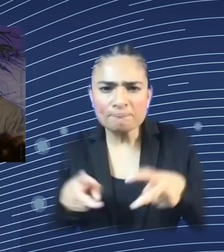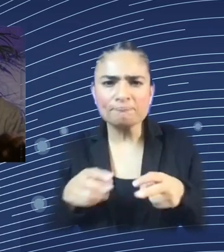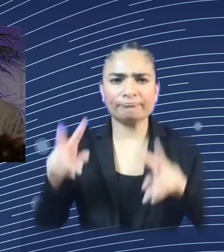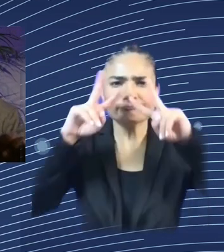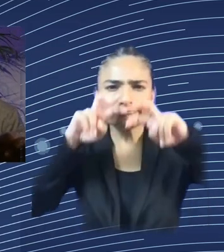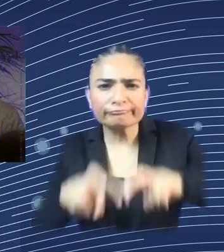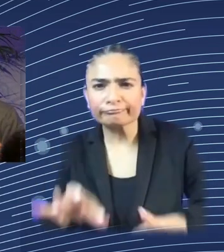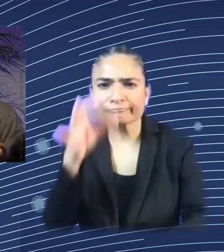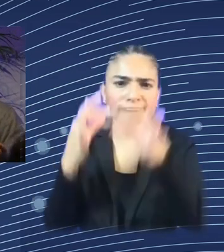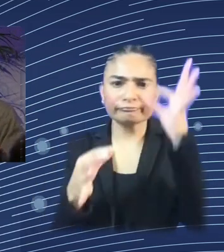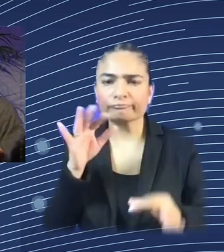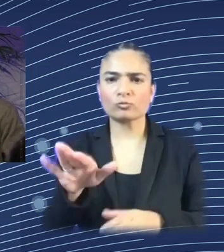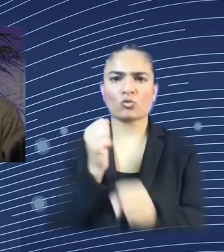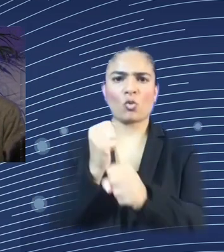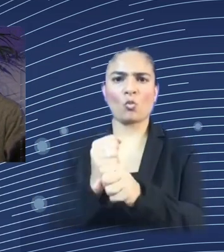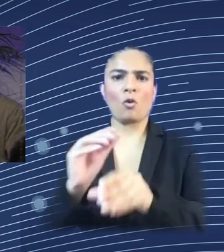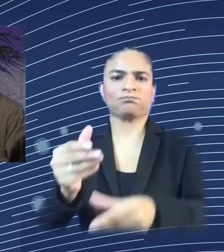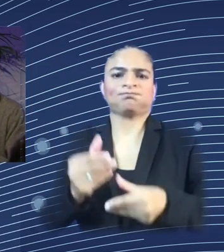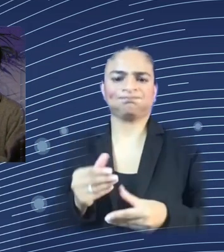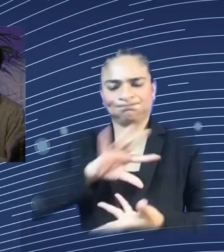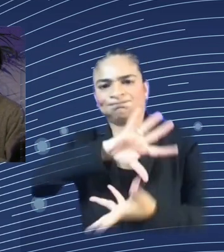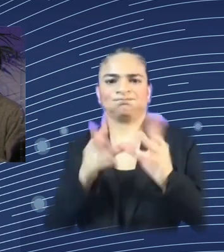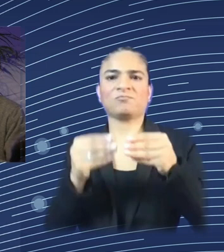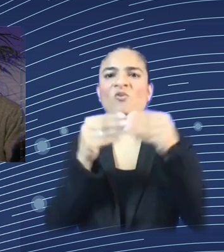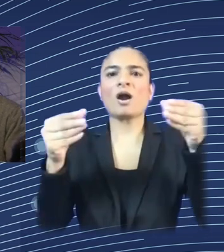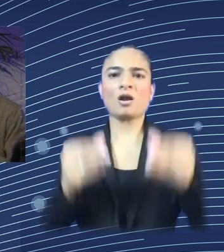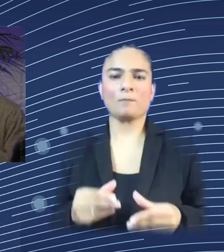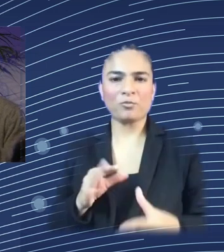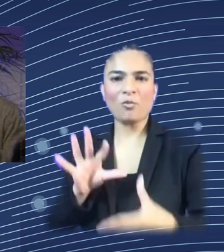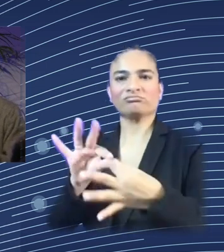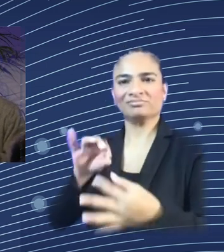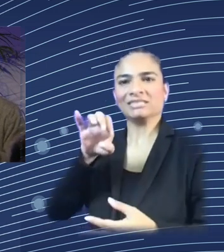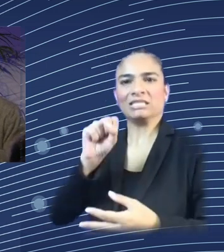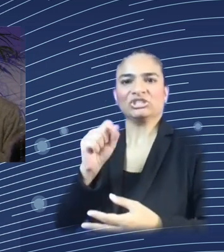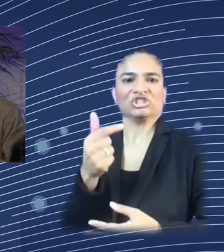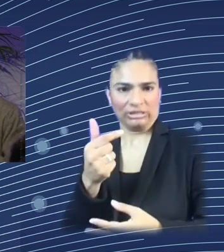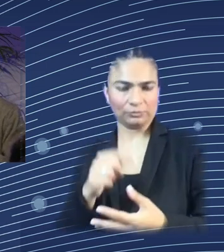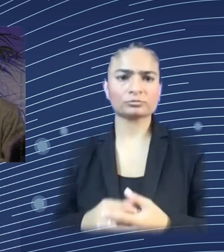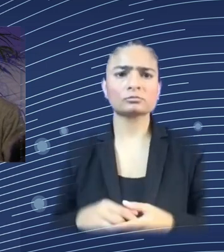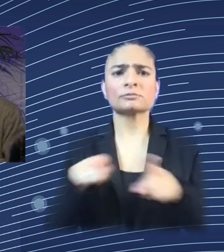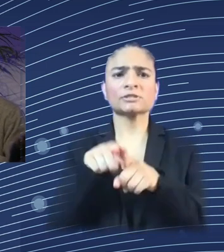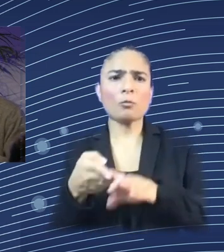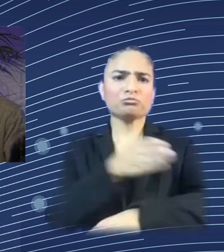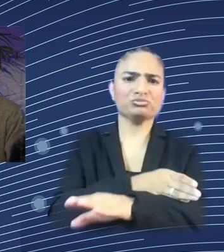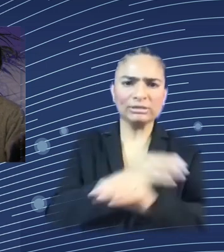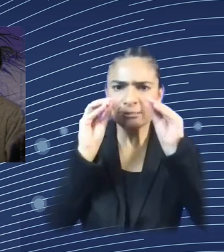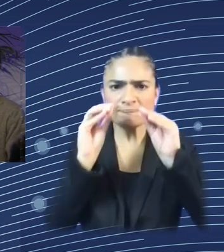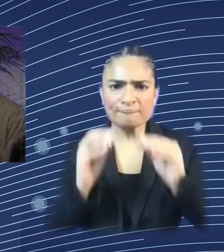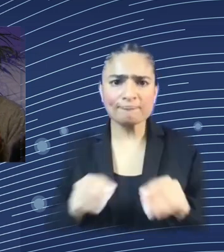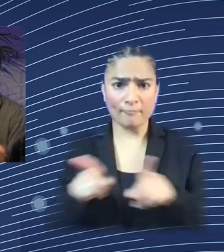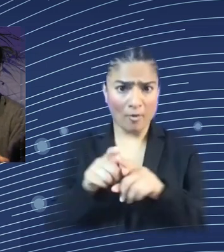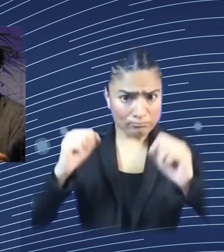And what is more specifically ESG data? Well, ESG is the acronym of environment, social, and